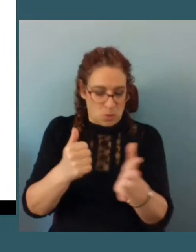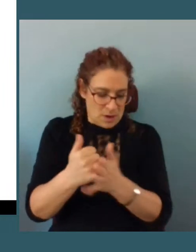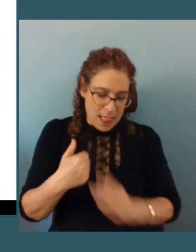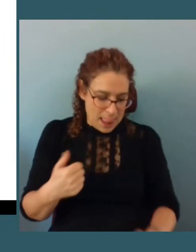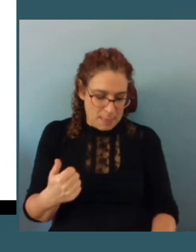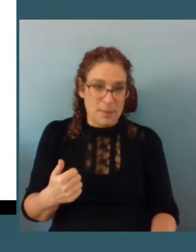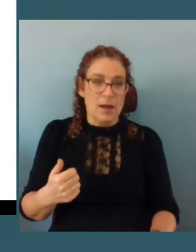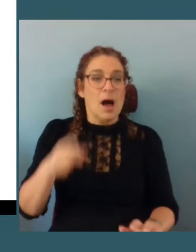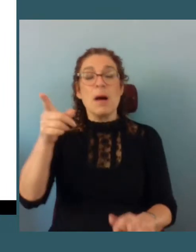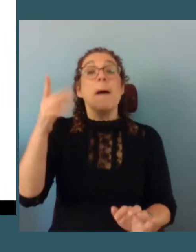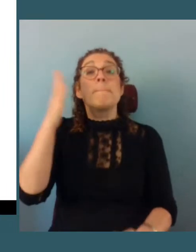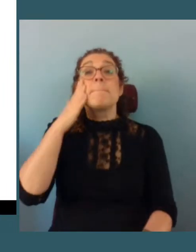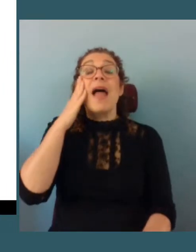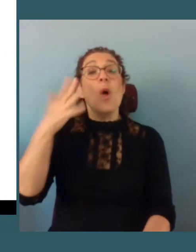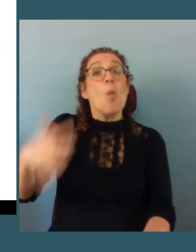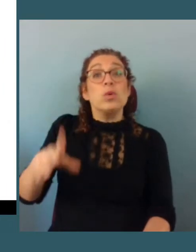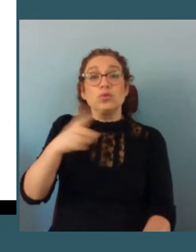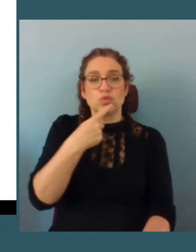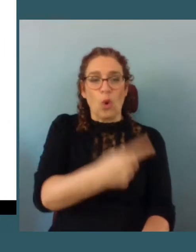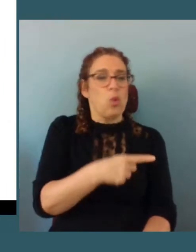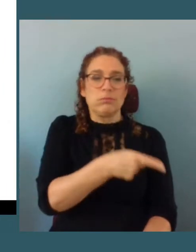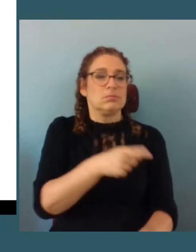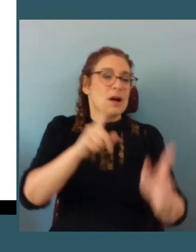baby's breastfed.